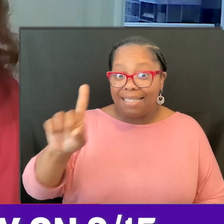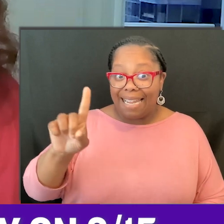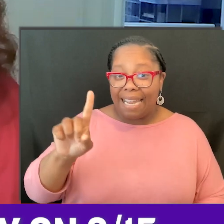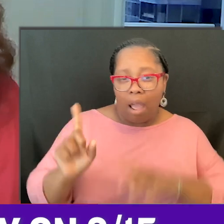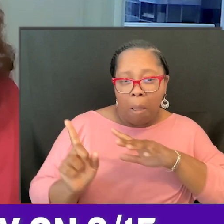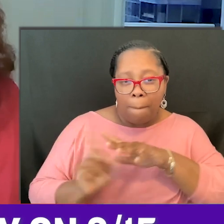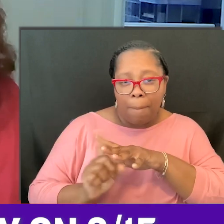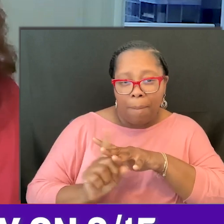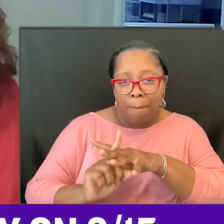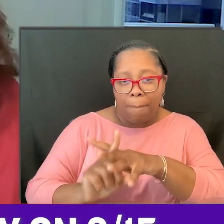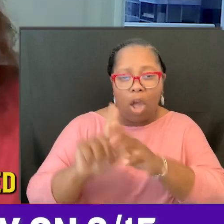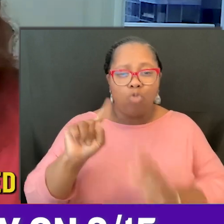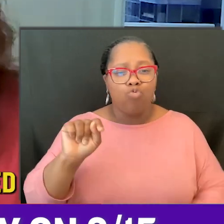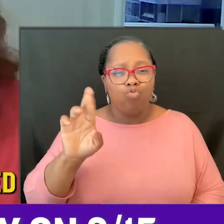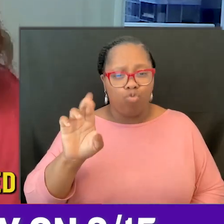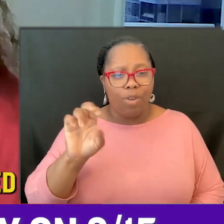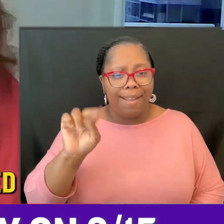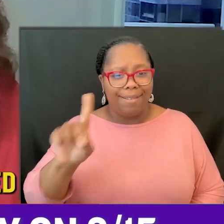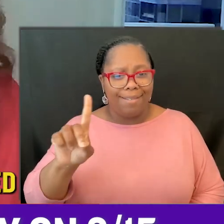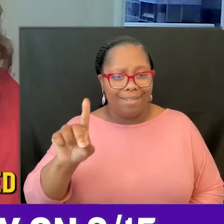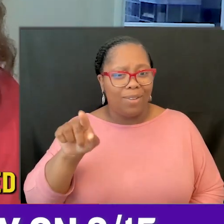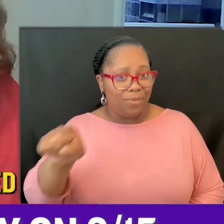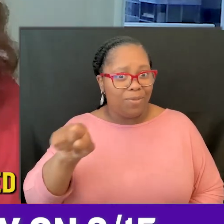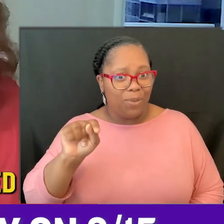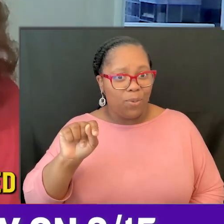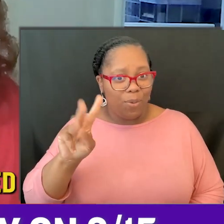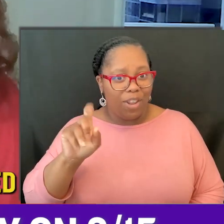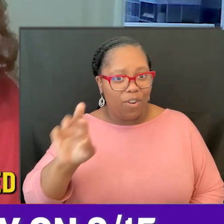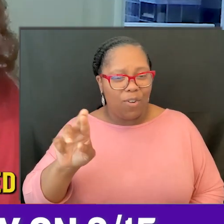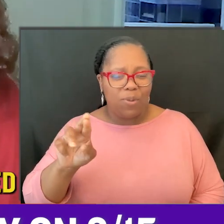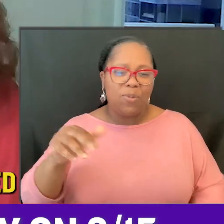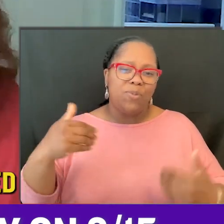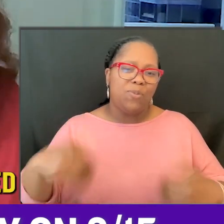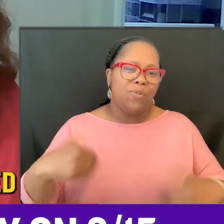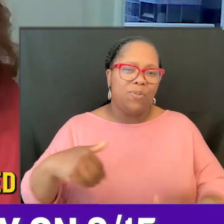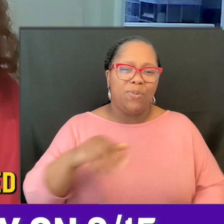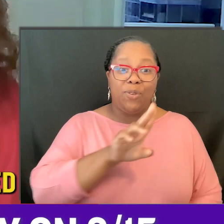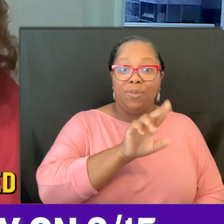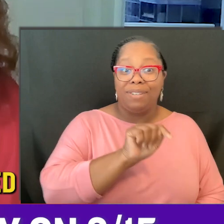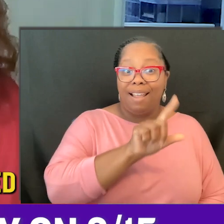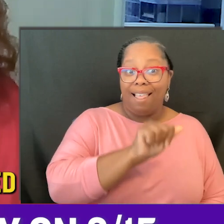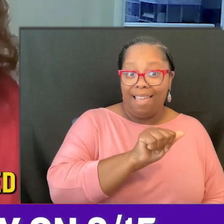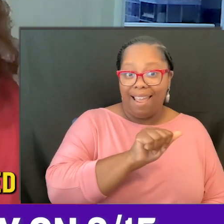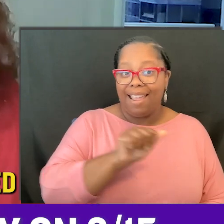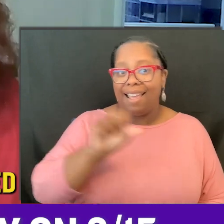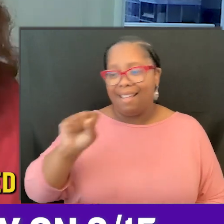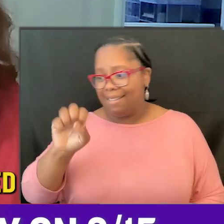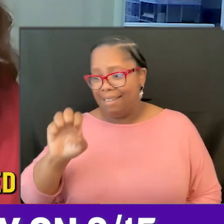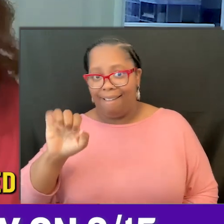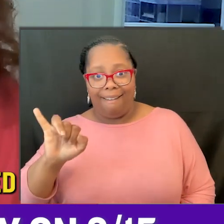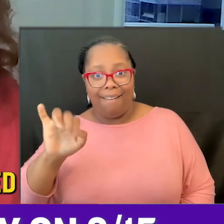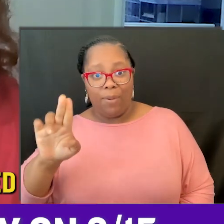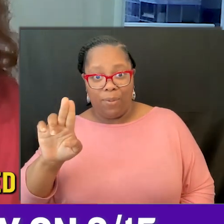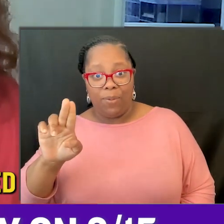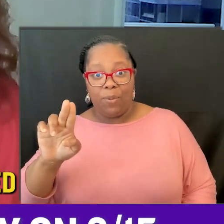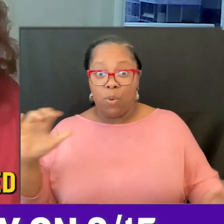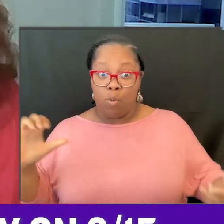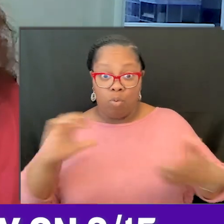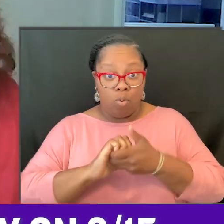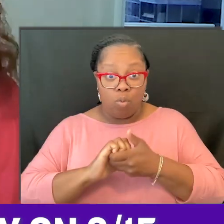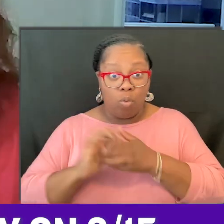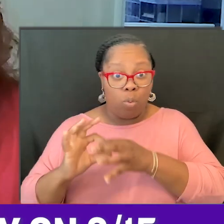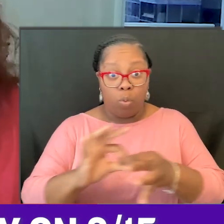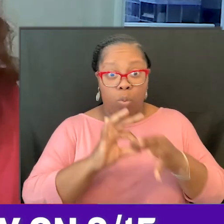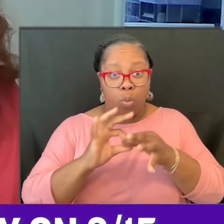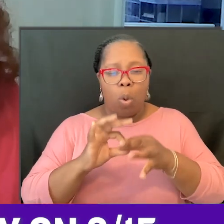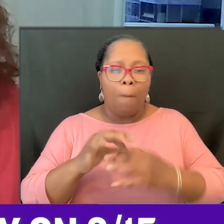on Twitter. That's the power of UTLA and SEIU United.